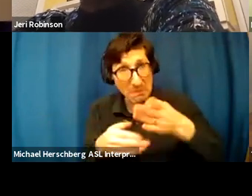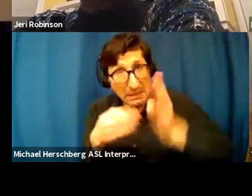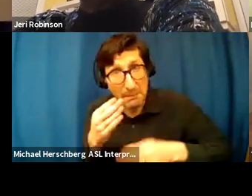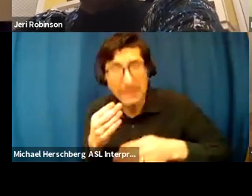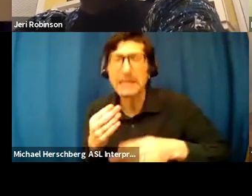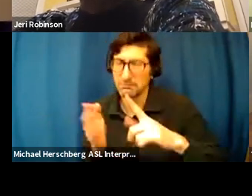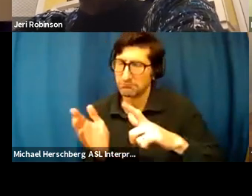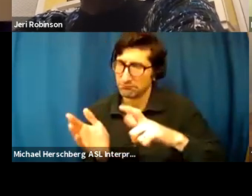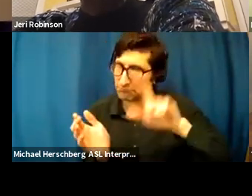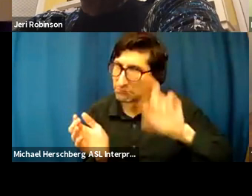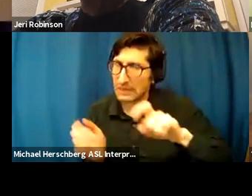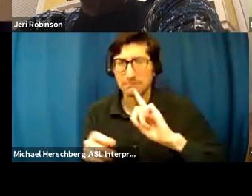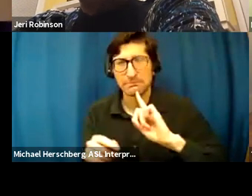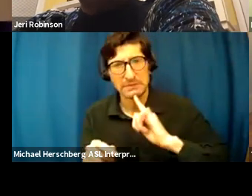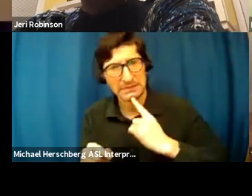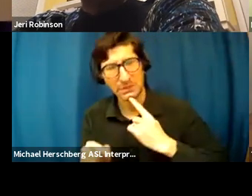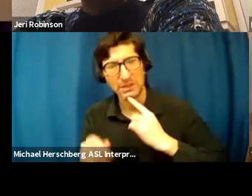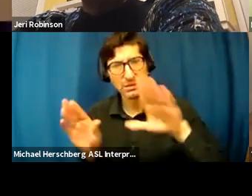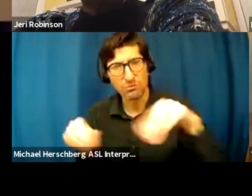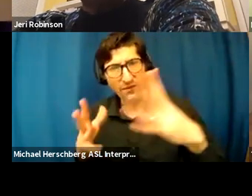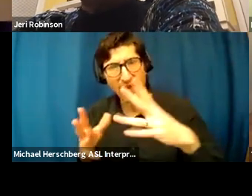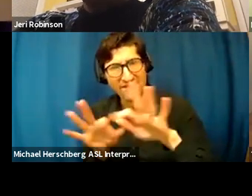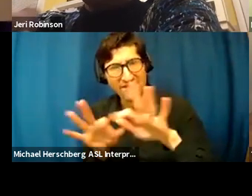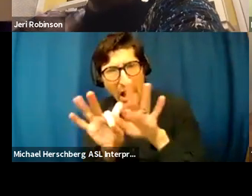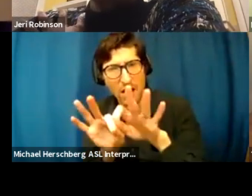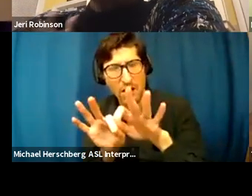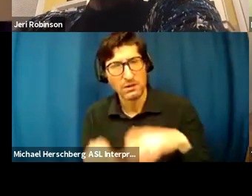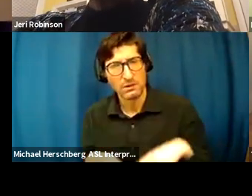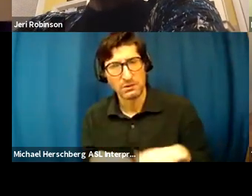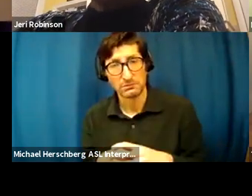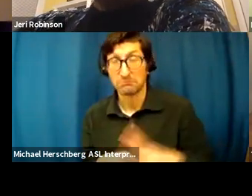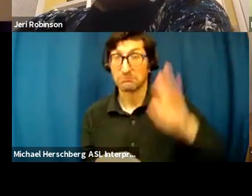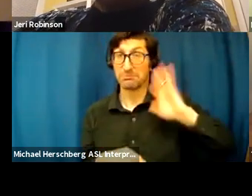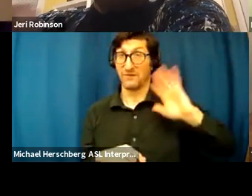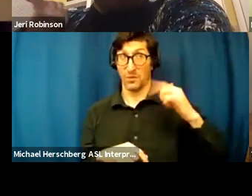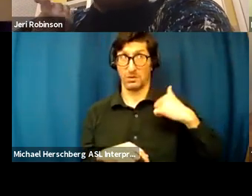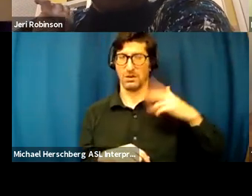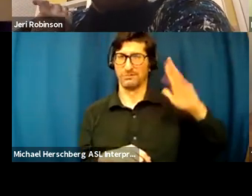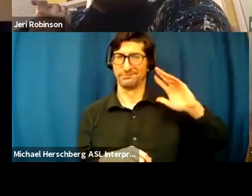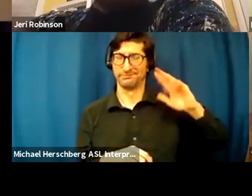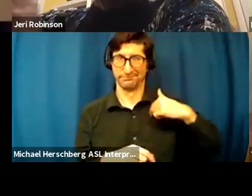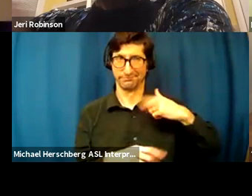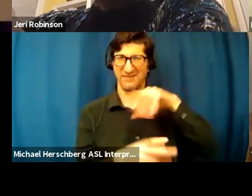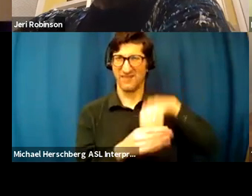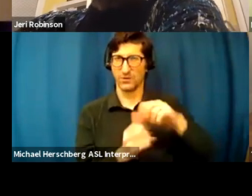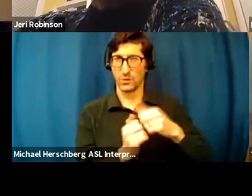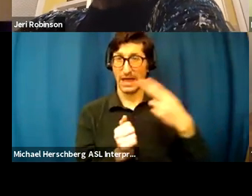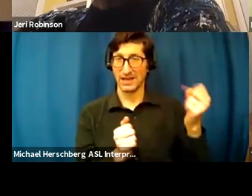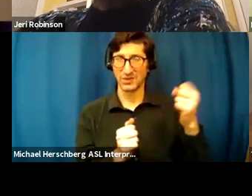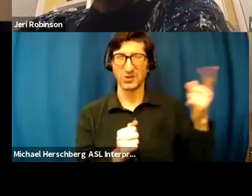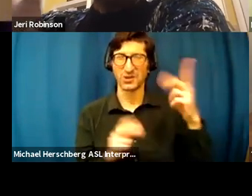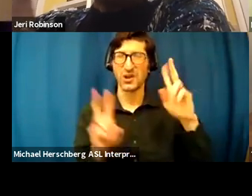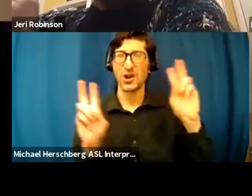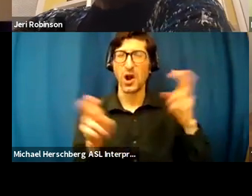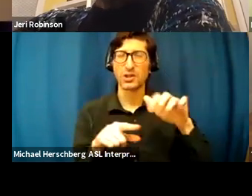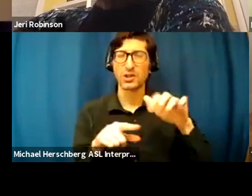be serious and have meaning. Mm-hmm. You know, when I was in high school and it was a drill and kill, and I used to